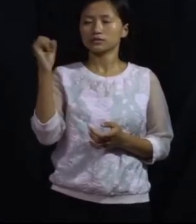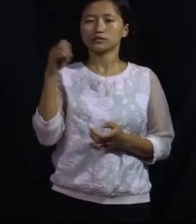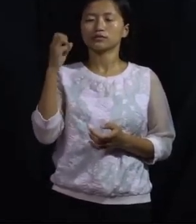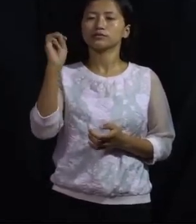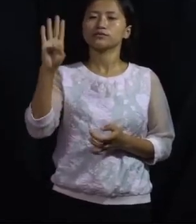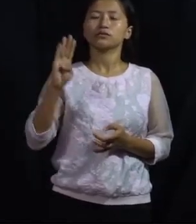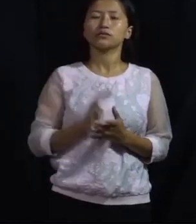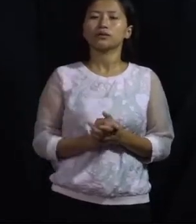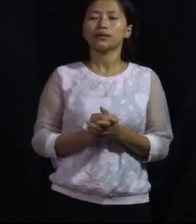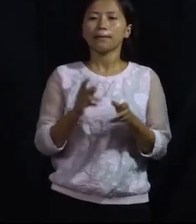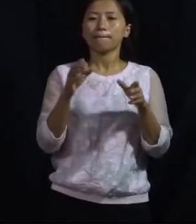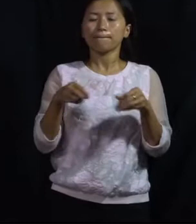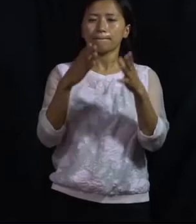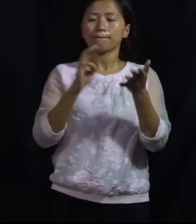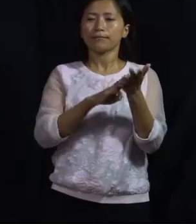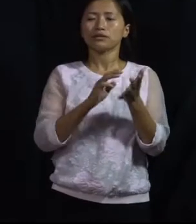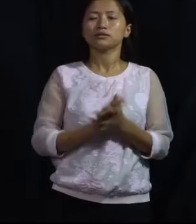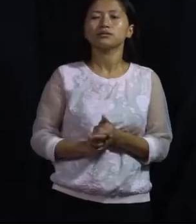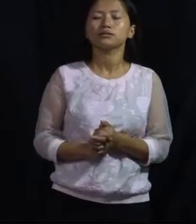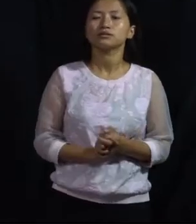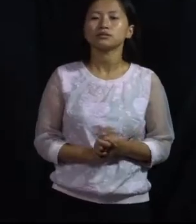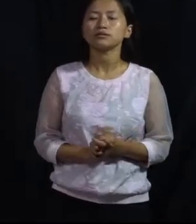And plant and